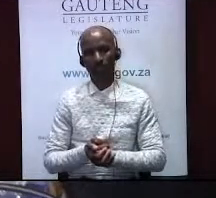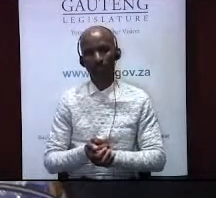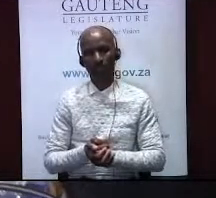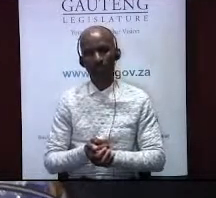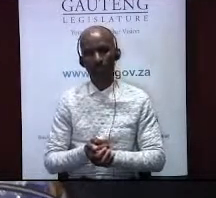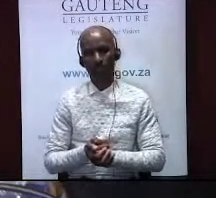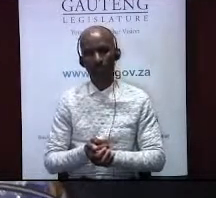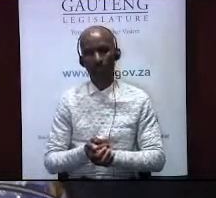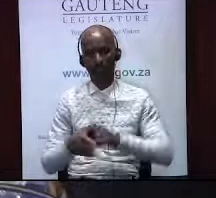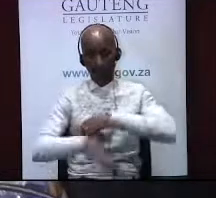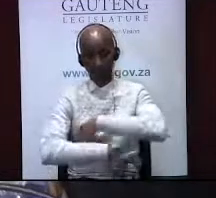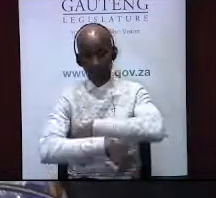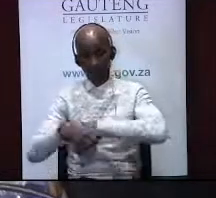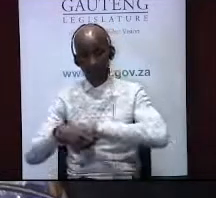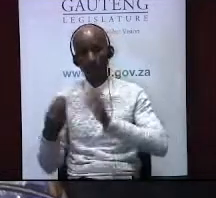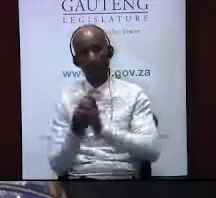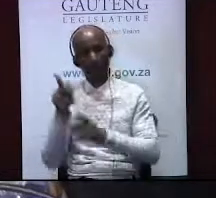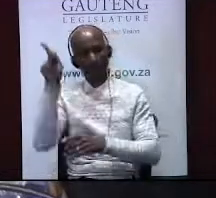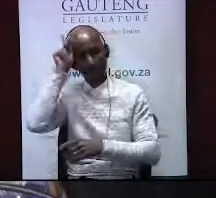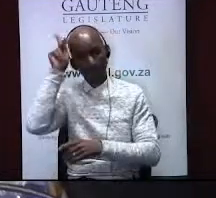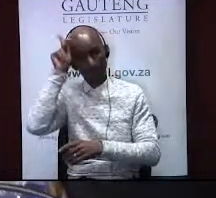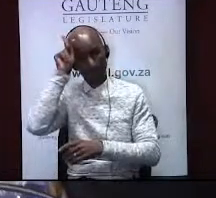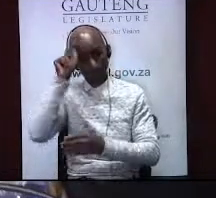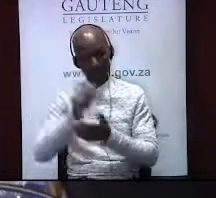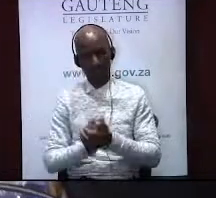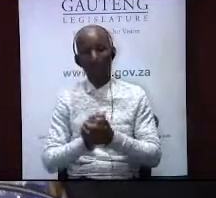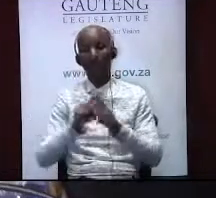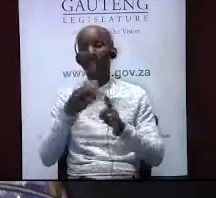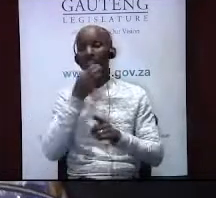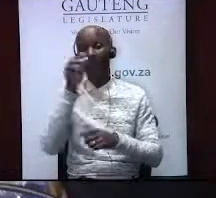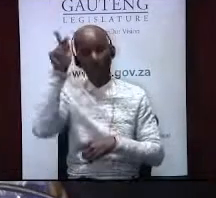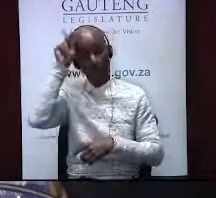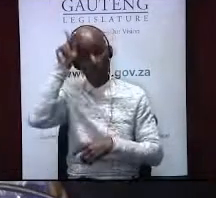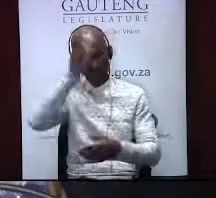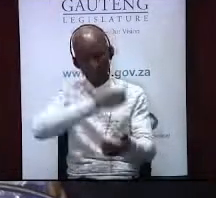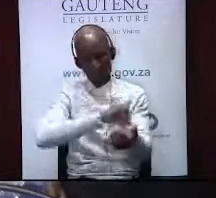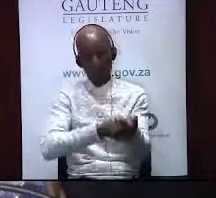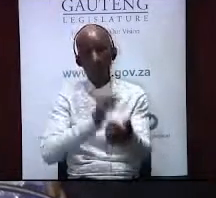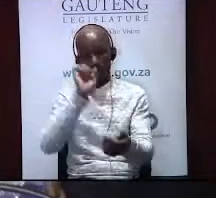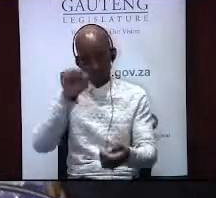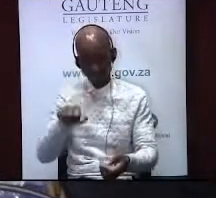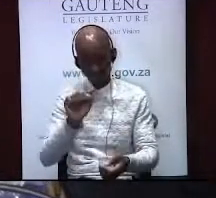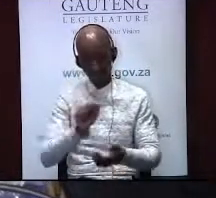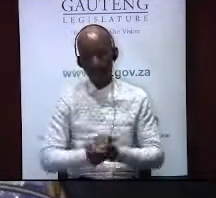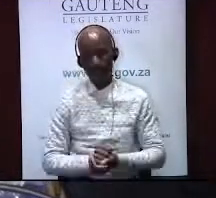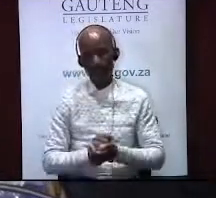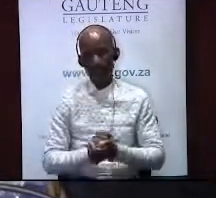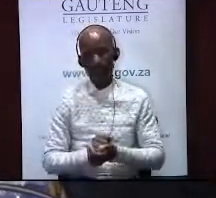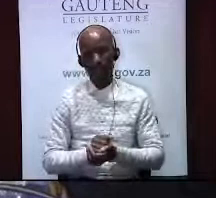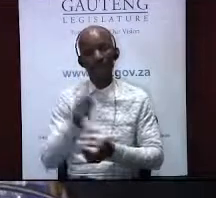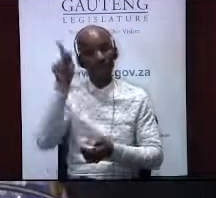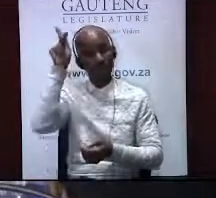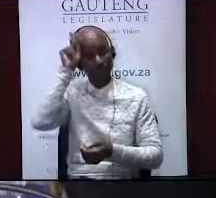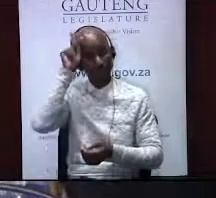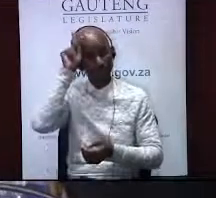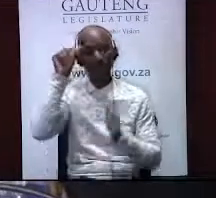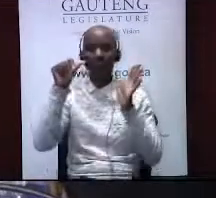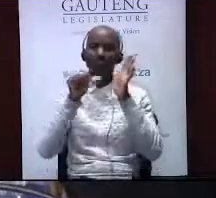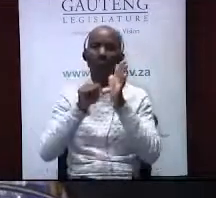Be armed with knowledge. But knowledge is power. Be